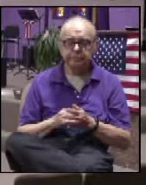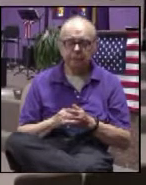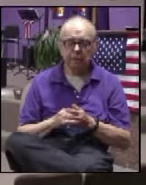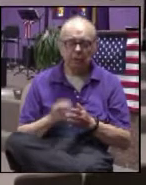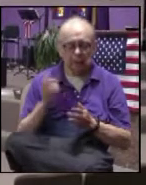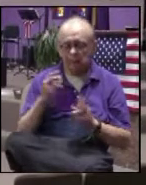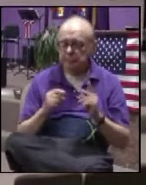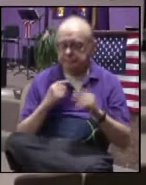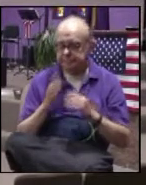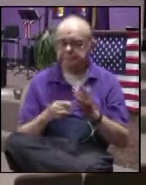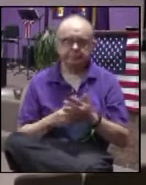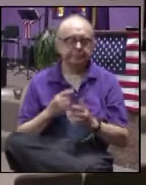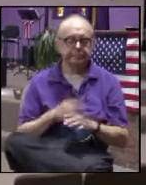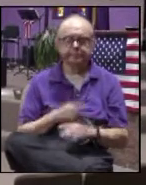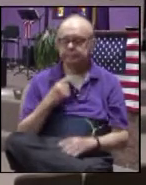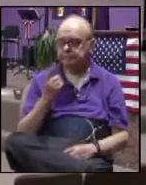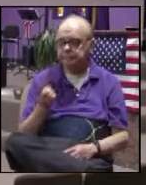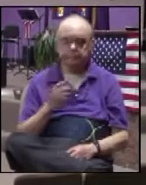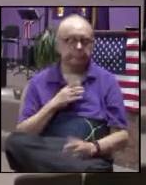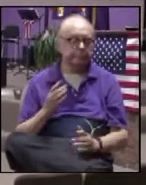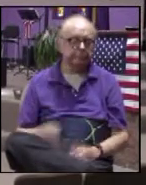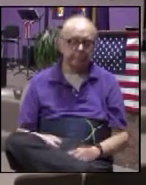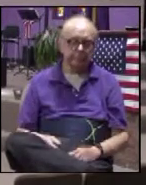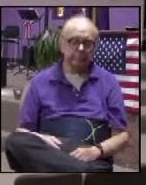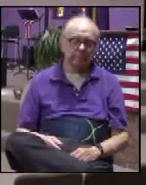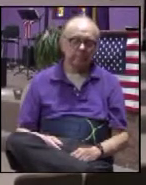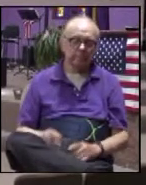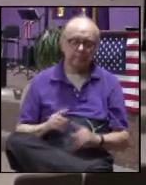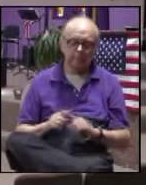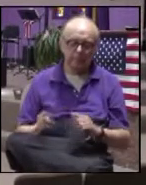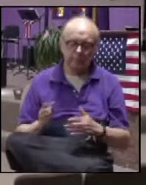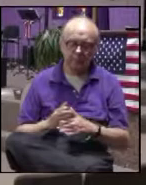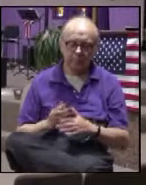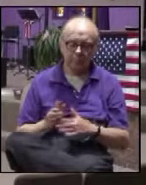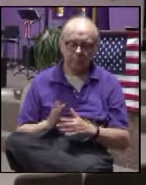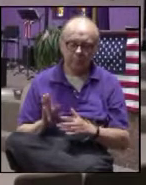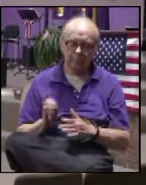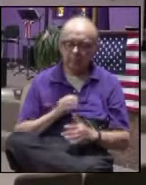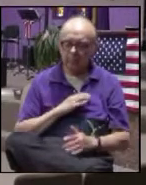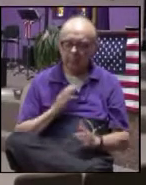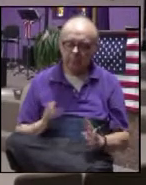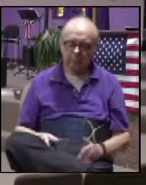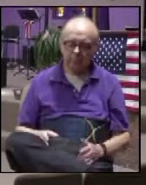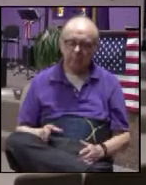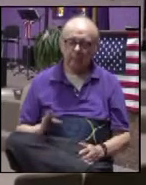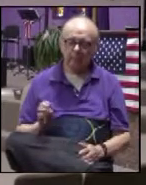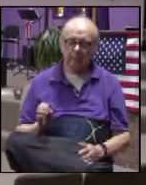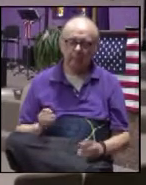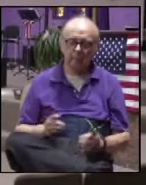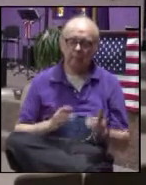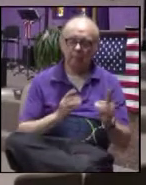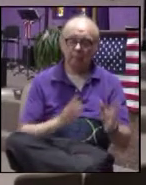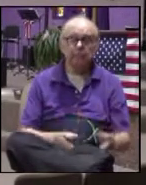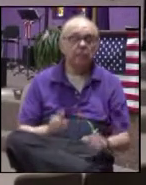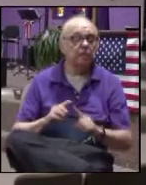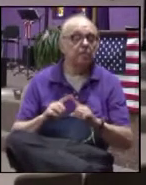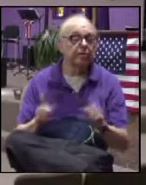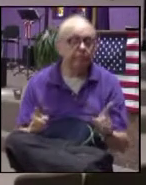hear people all the time say, well, I'm a Christian. There is a difference between being a Christian and being a